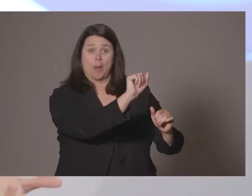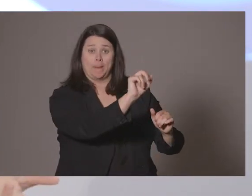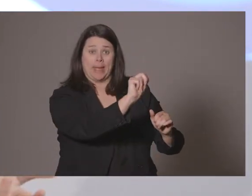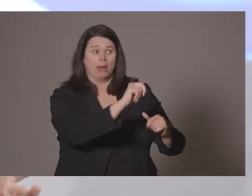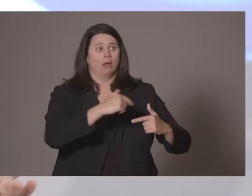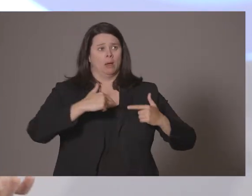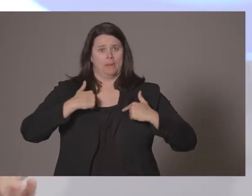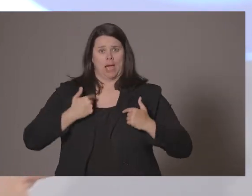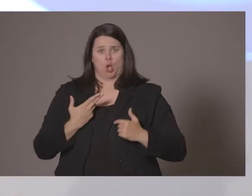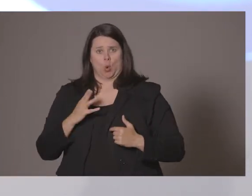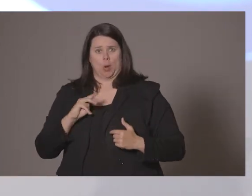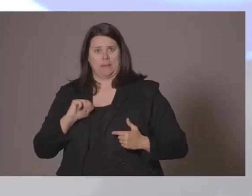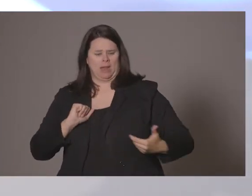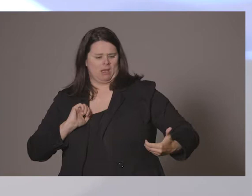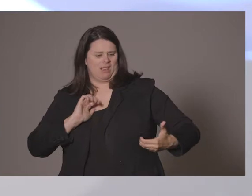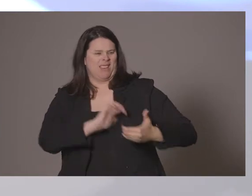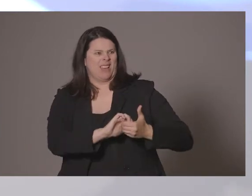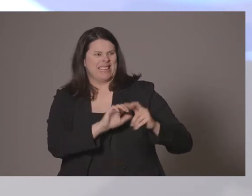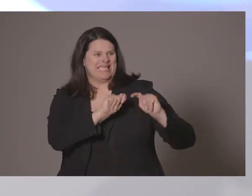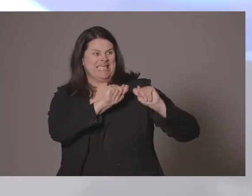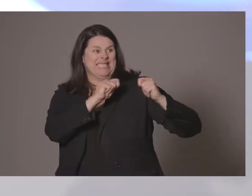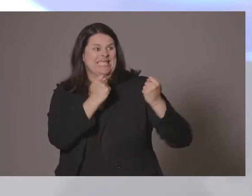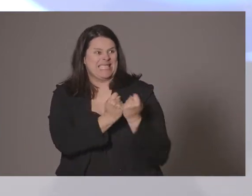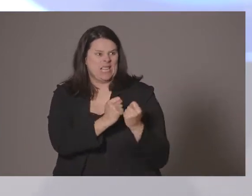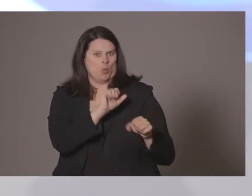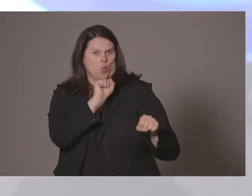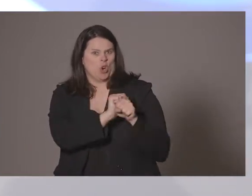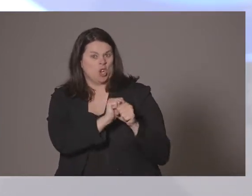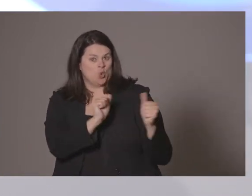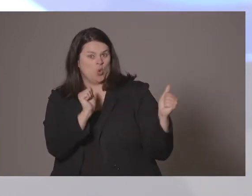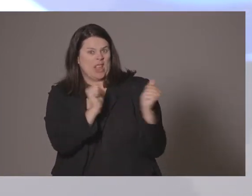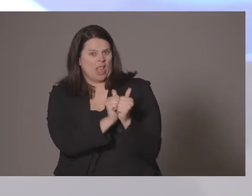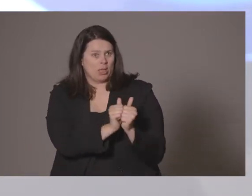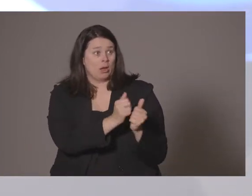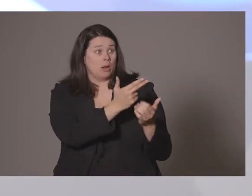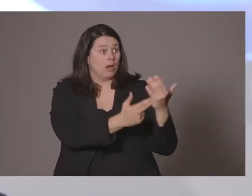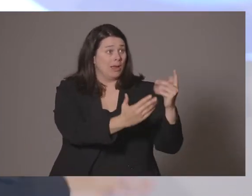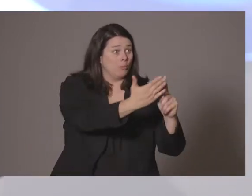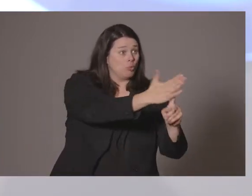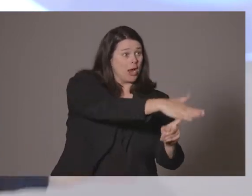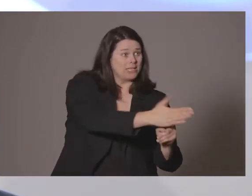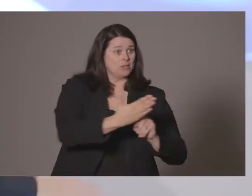of them in some sort of way that helps us access our humanity as well.